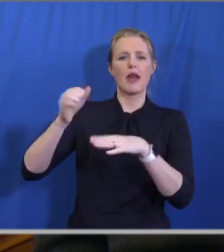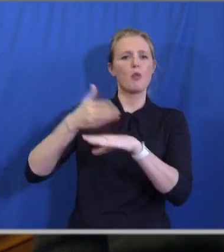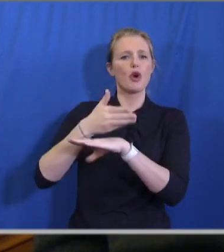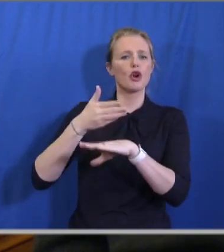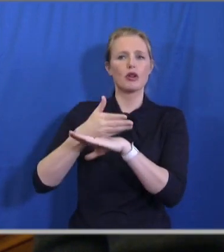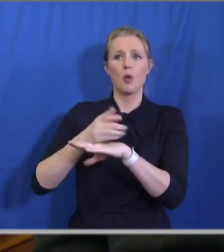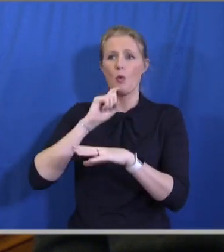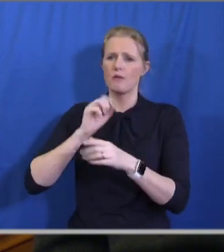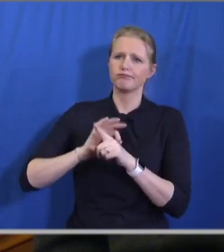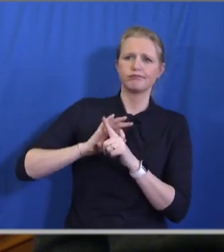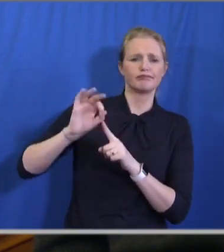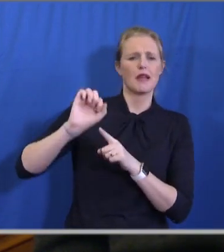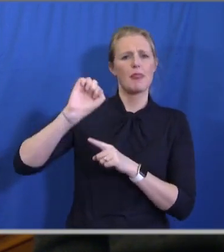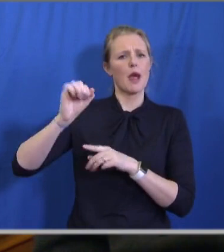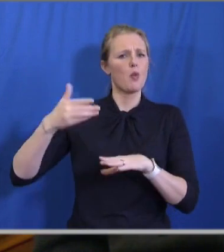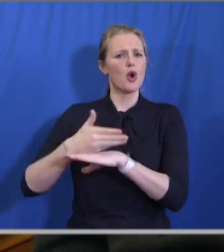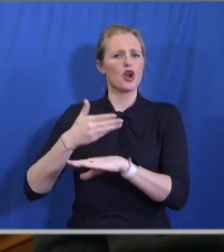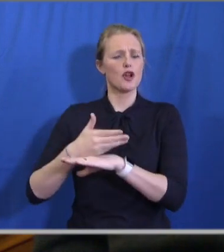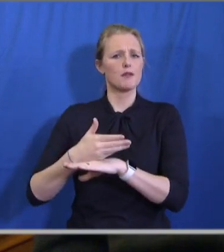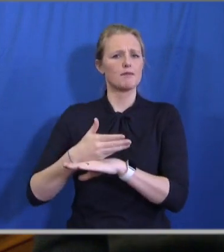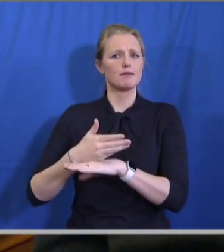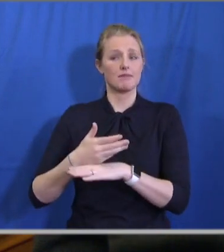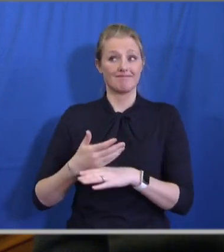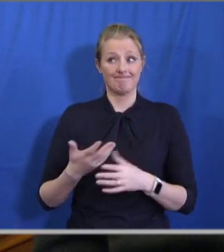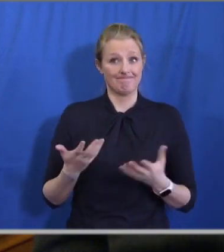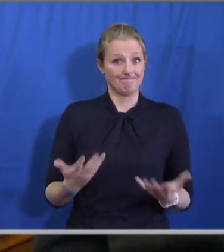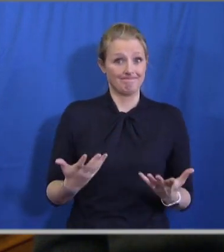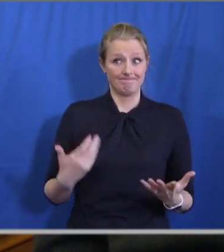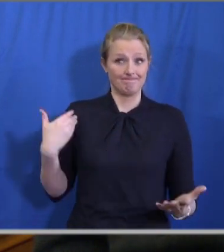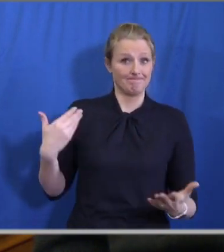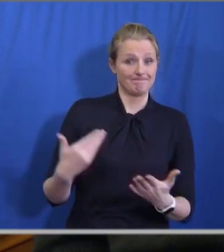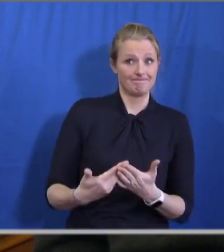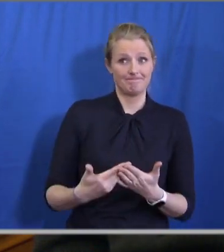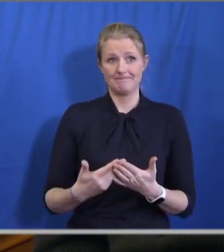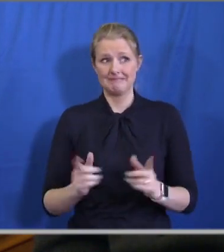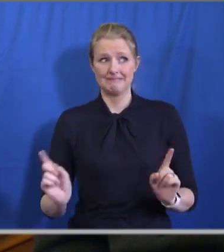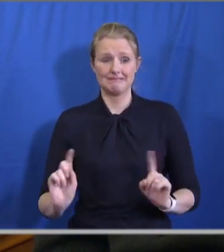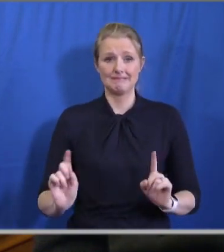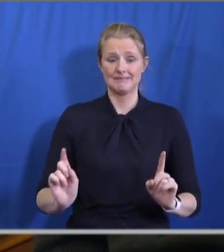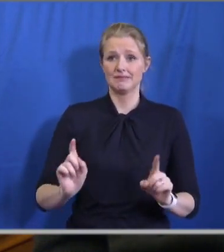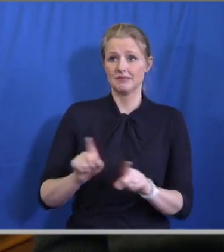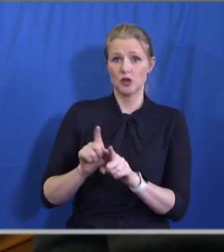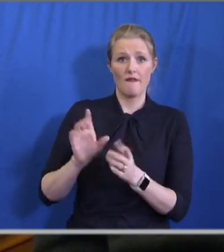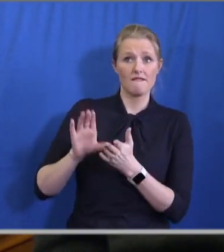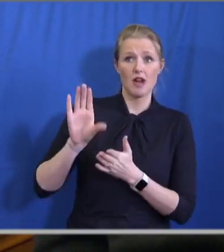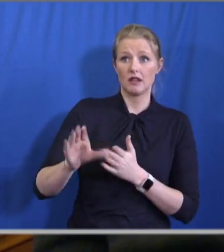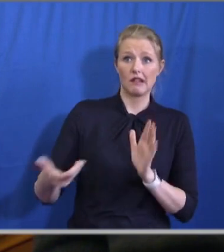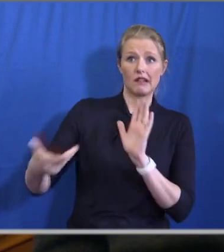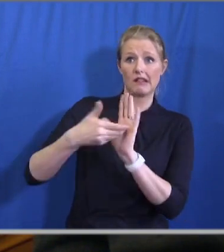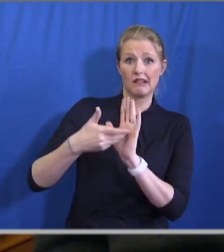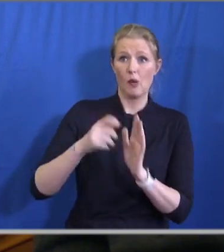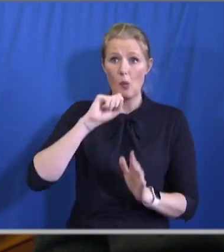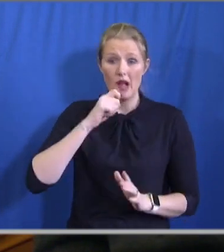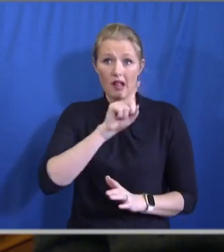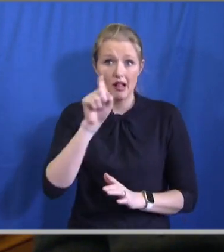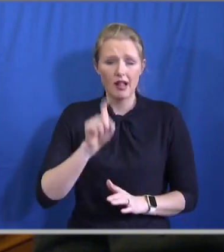climate and this allocation of additional funding, can the Department and Trusts act to ensure private domiciliary care